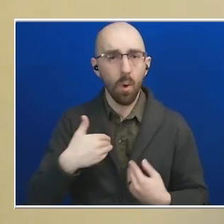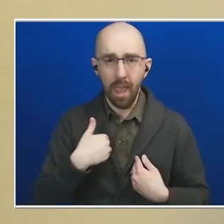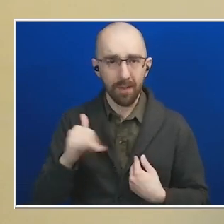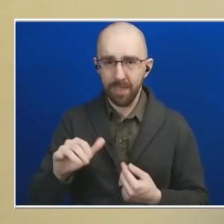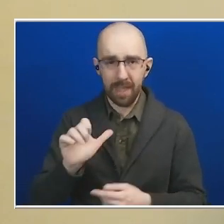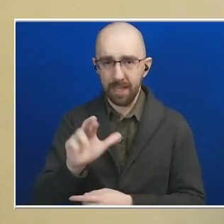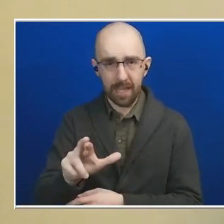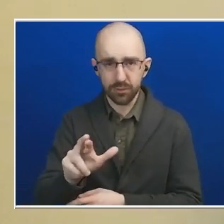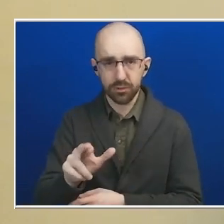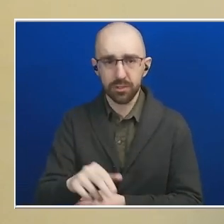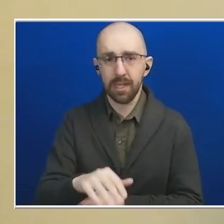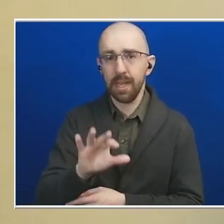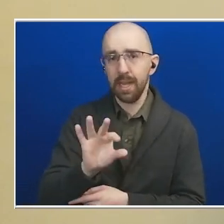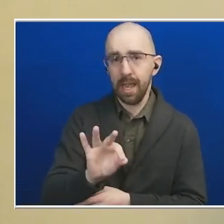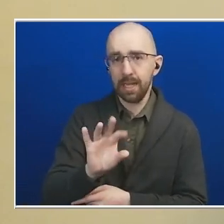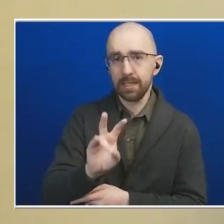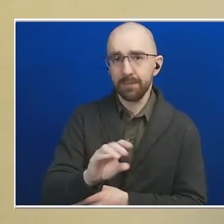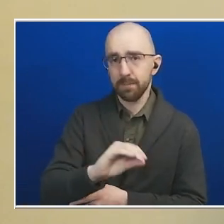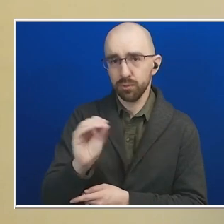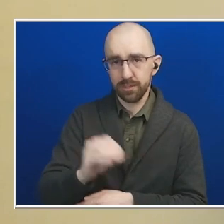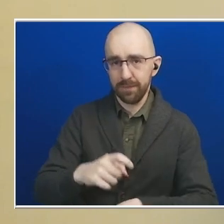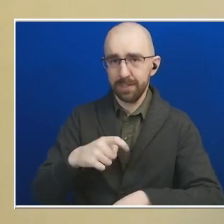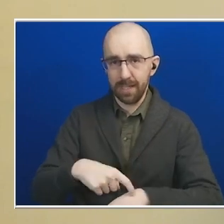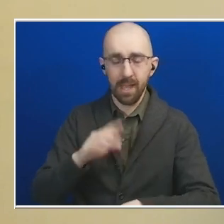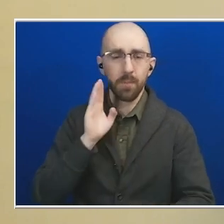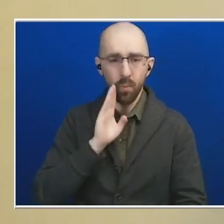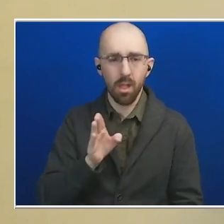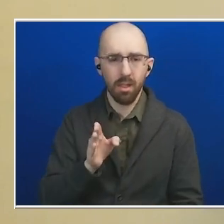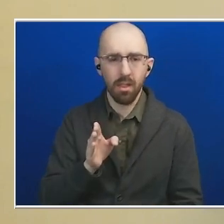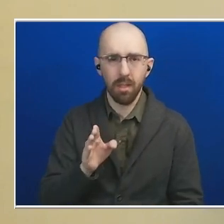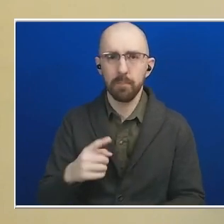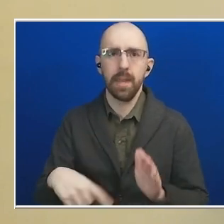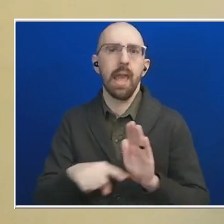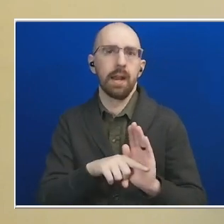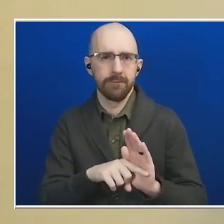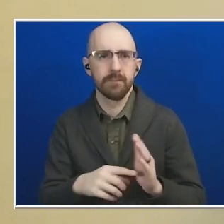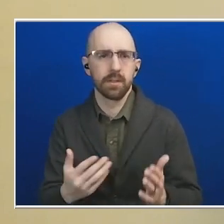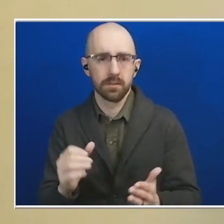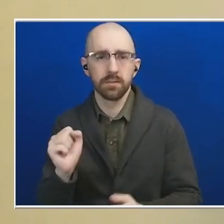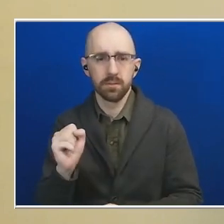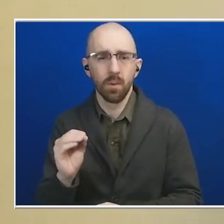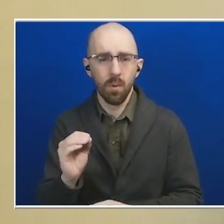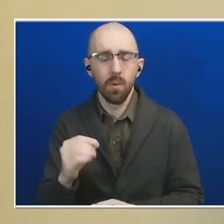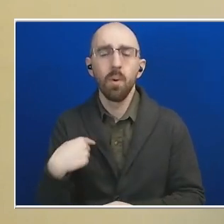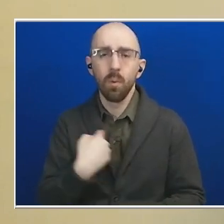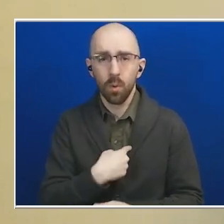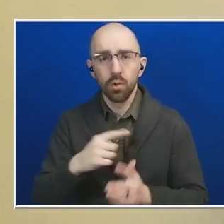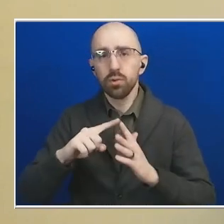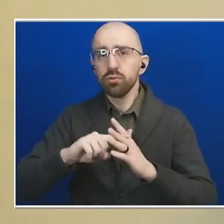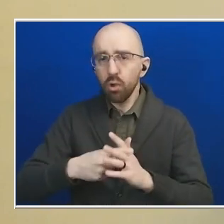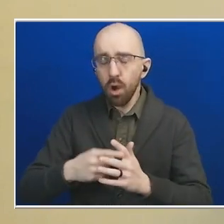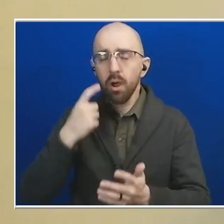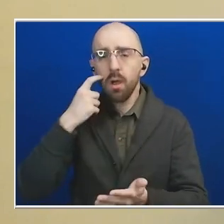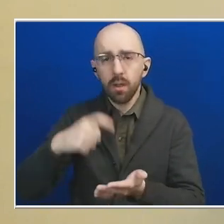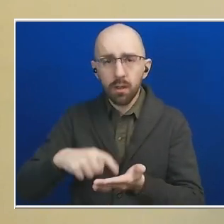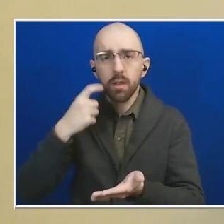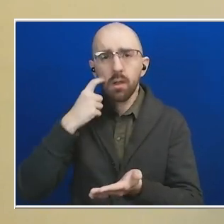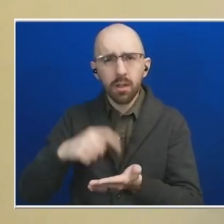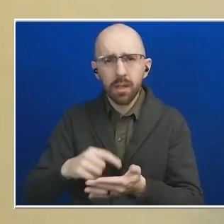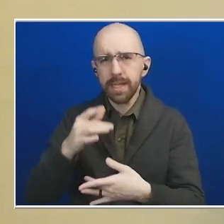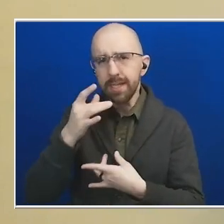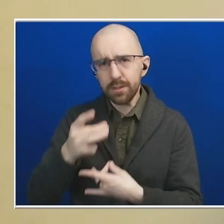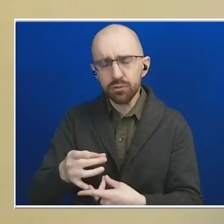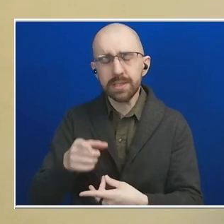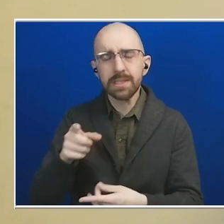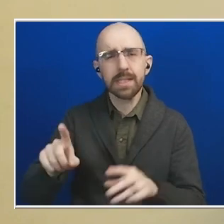in 97% of the time it will be negative. So we are starting to see some of these interesting